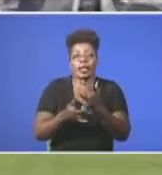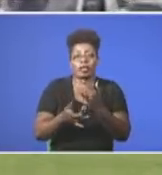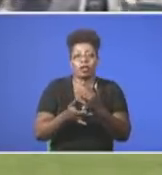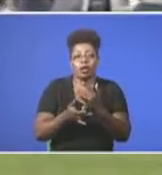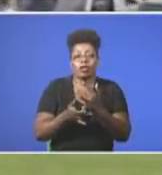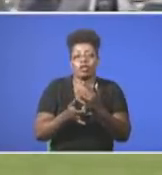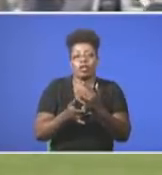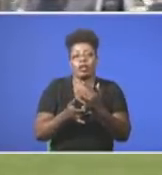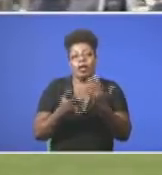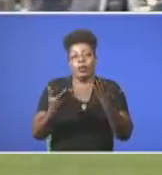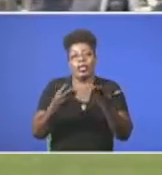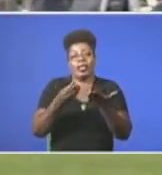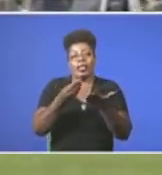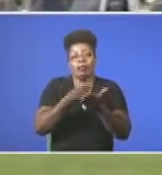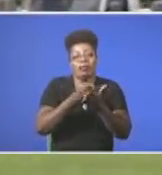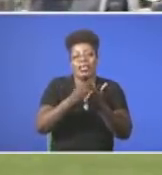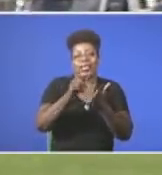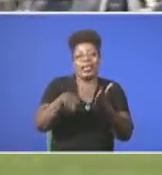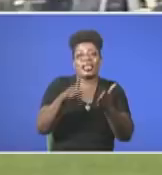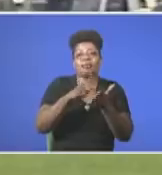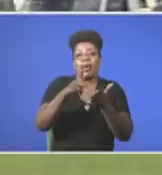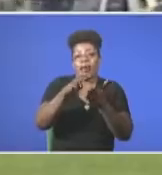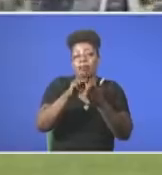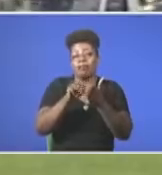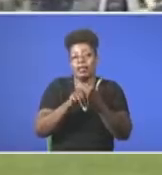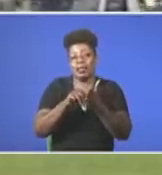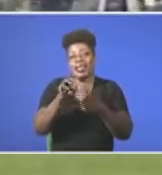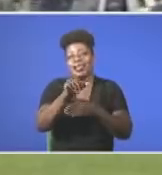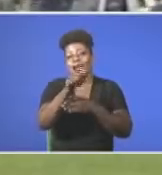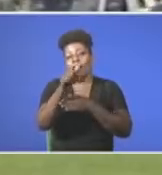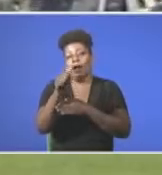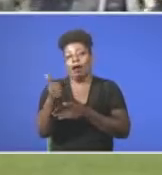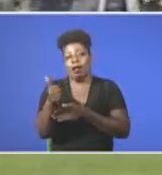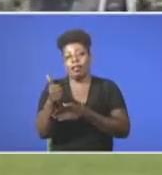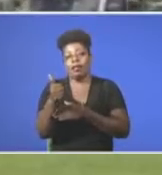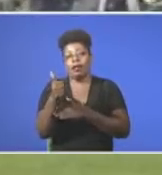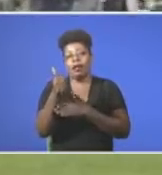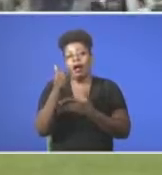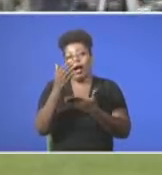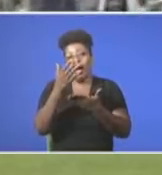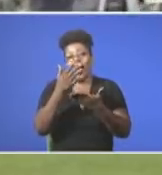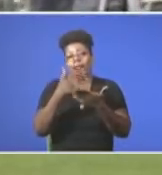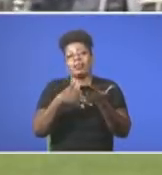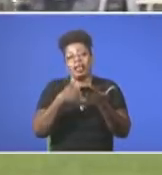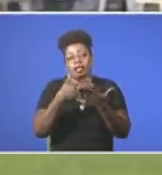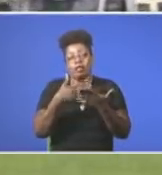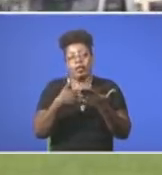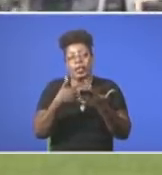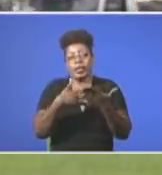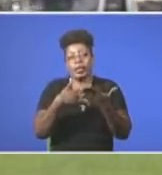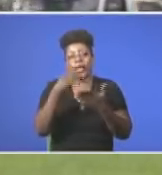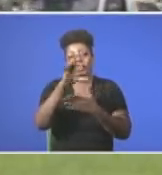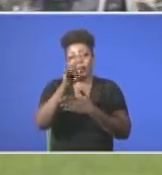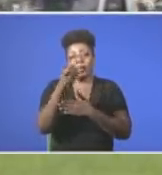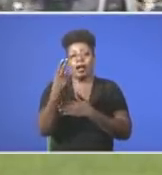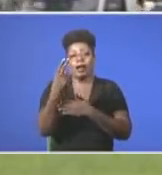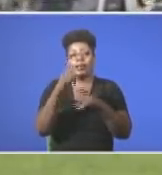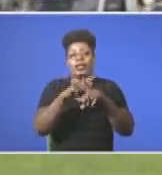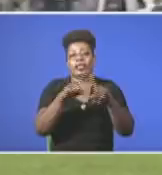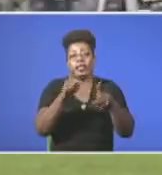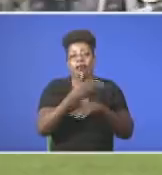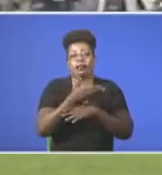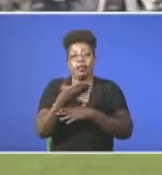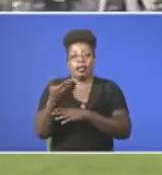with the cashless payments and every other aspect, scheduling routes and pickups and all these different things. So